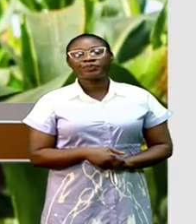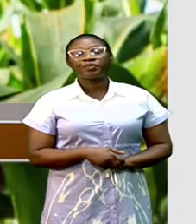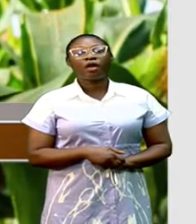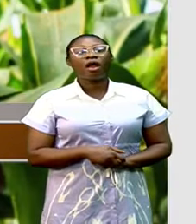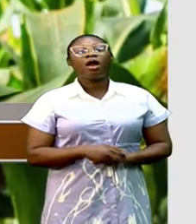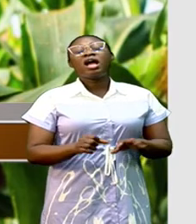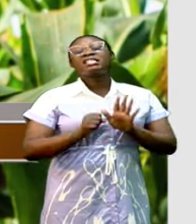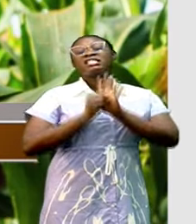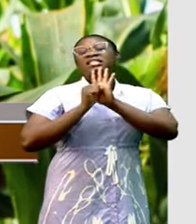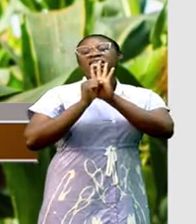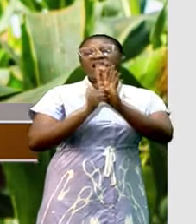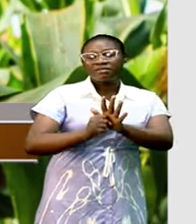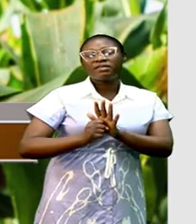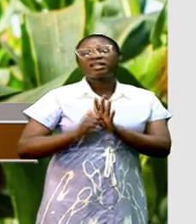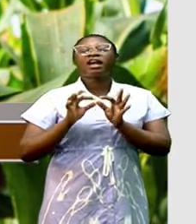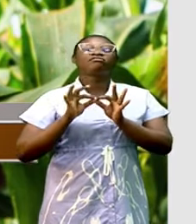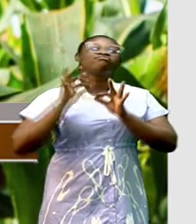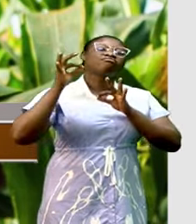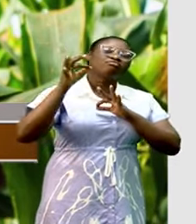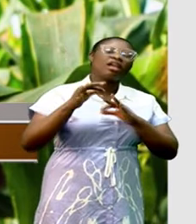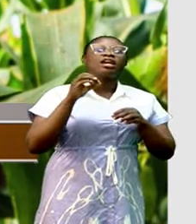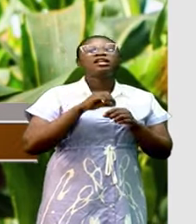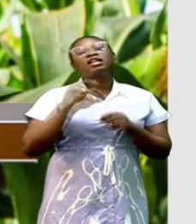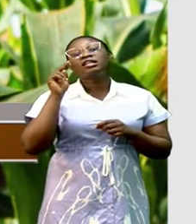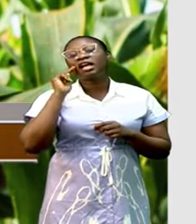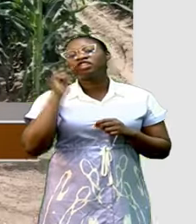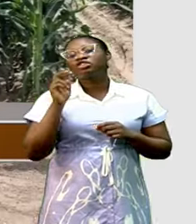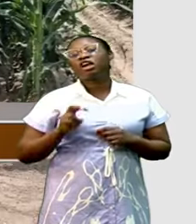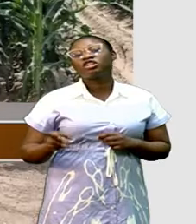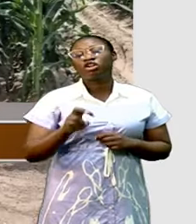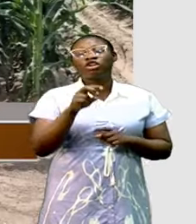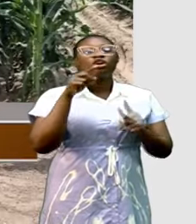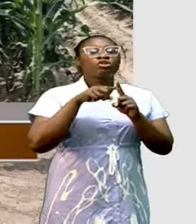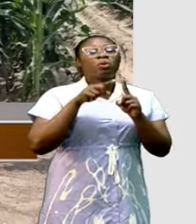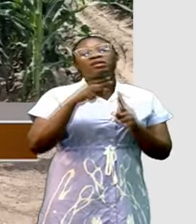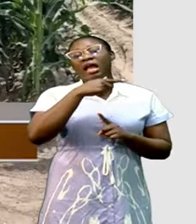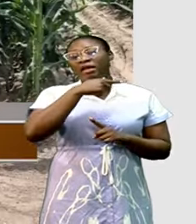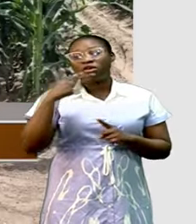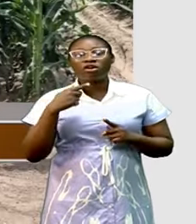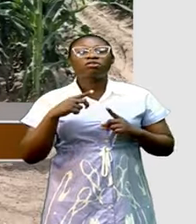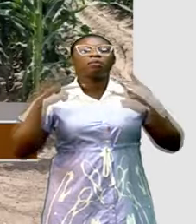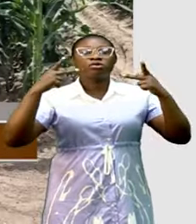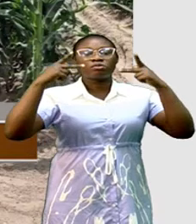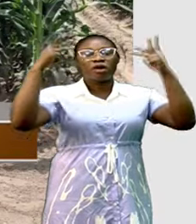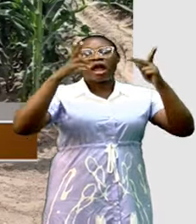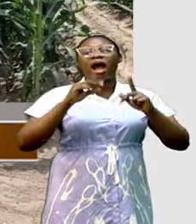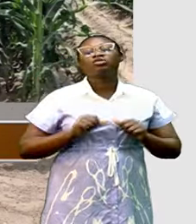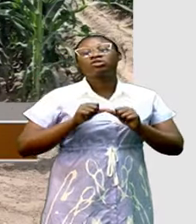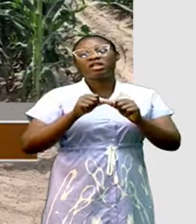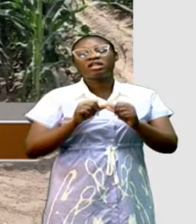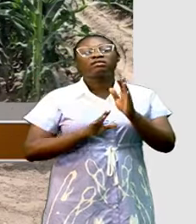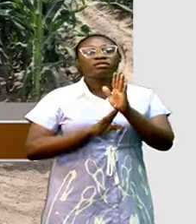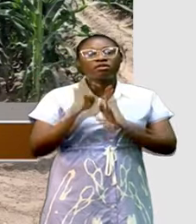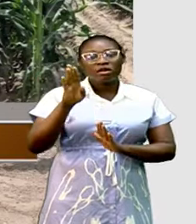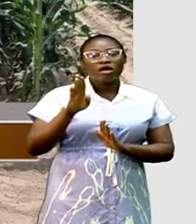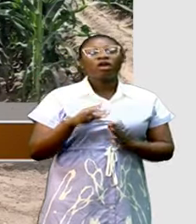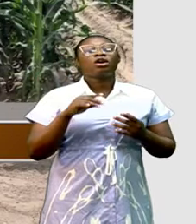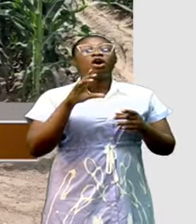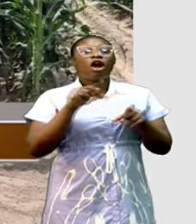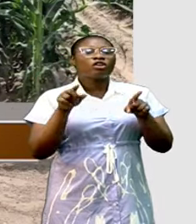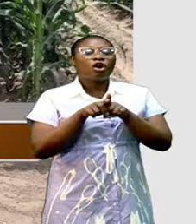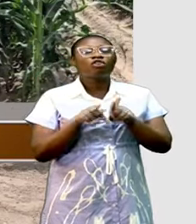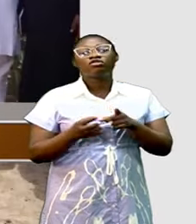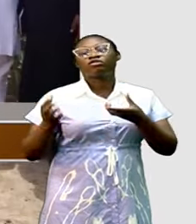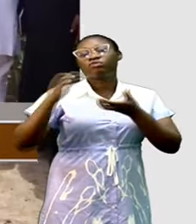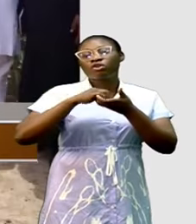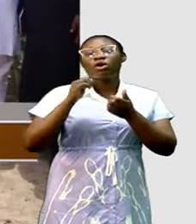Significant milestone in Nigeria's journey towards agricultural prosperity and sustainable development, effectuated with a